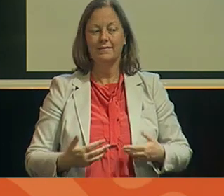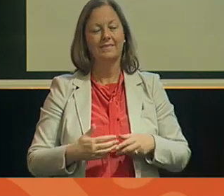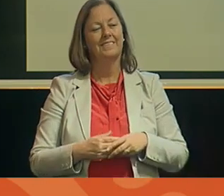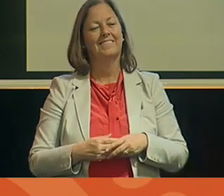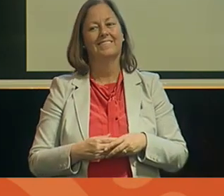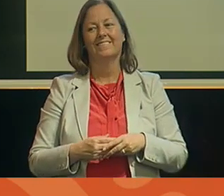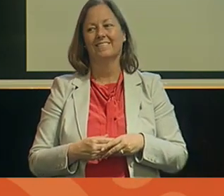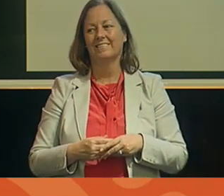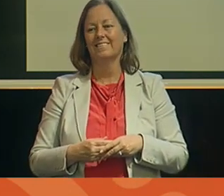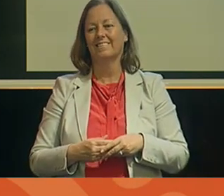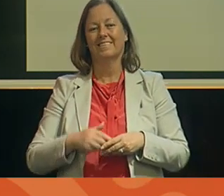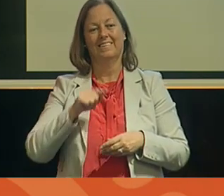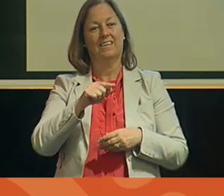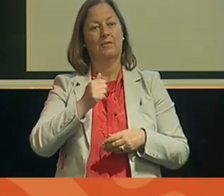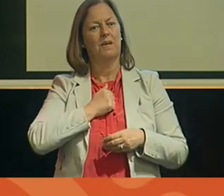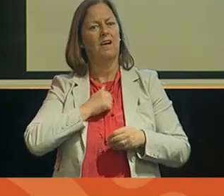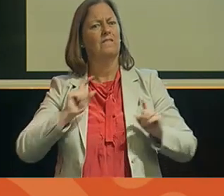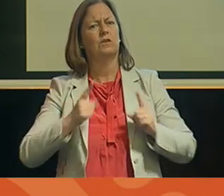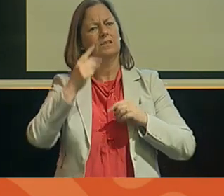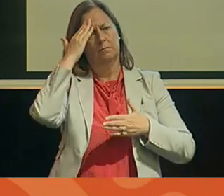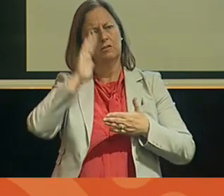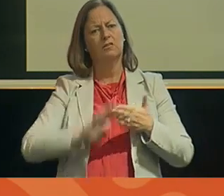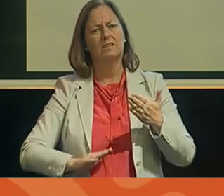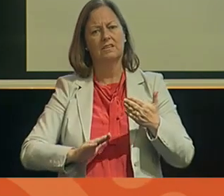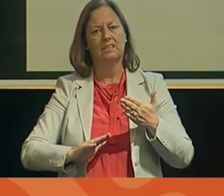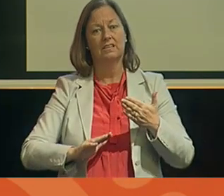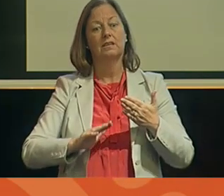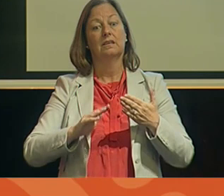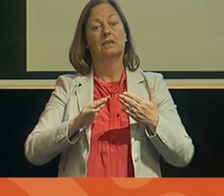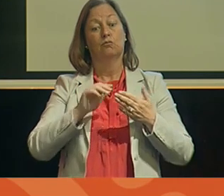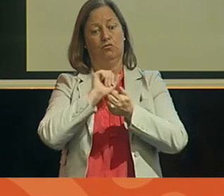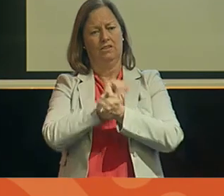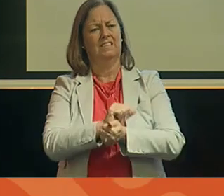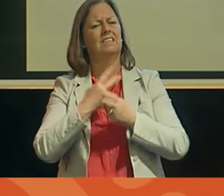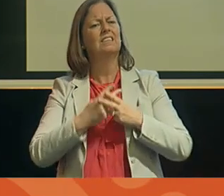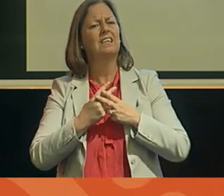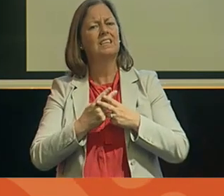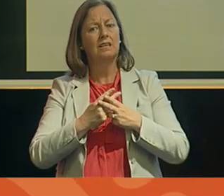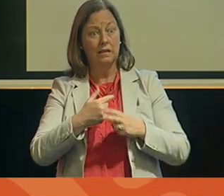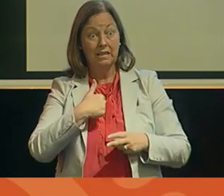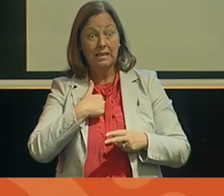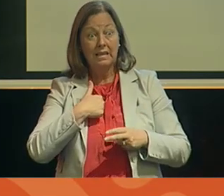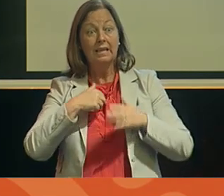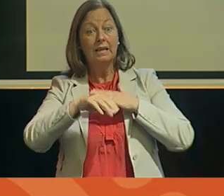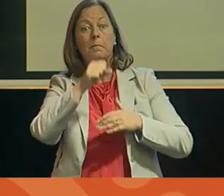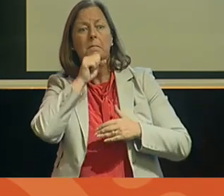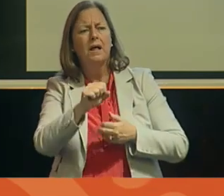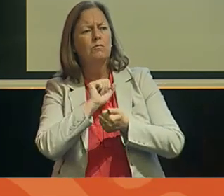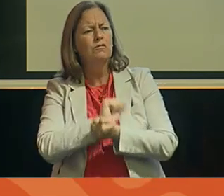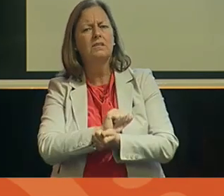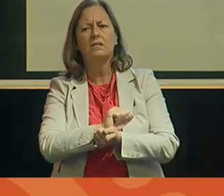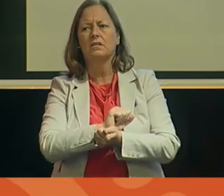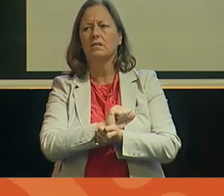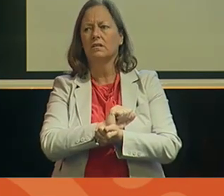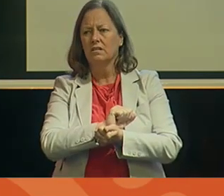And that was my first experience of sex in the prison. Imagine me being in a male prison, and I've done